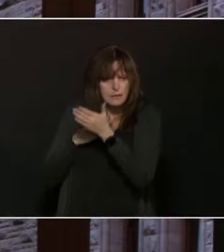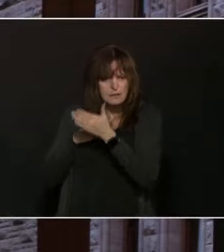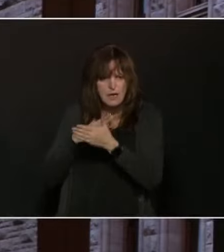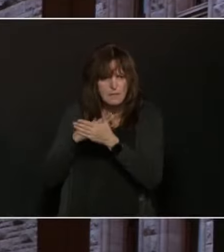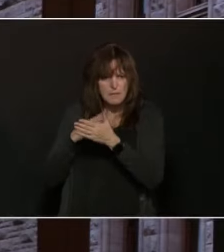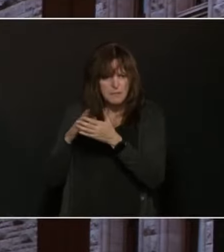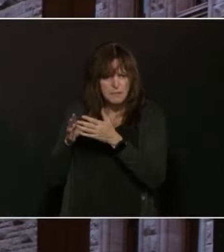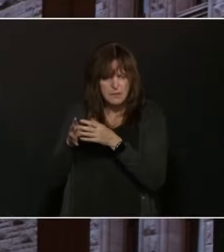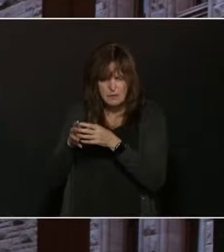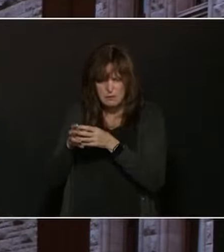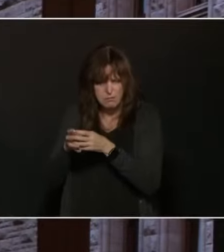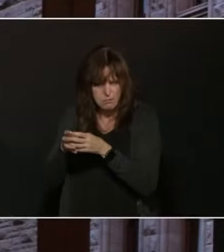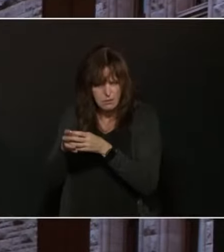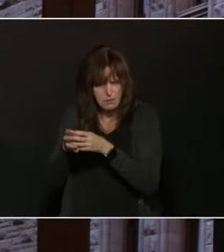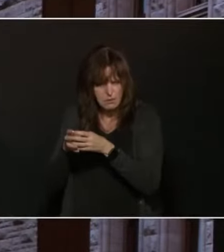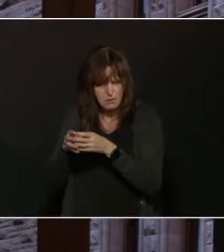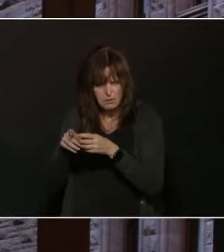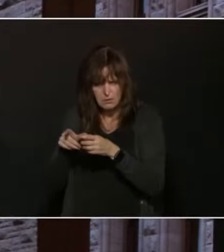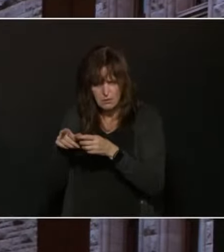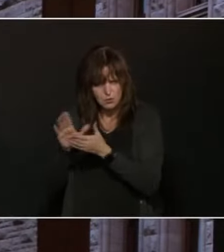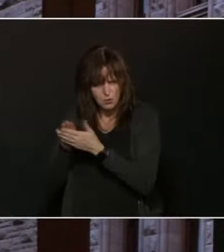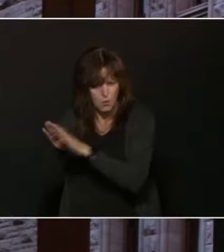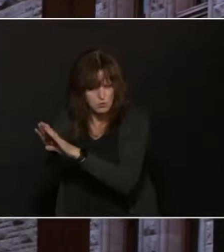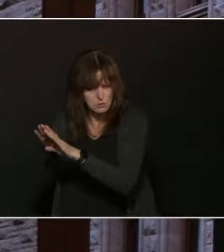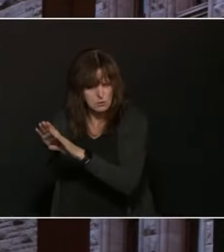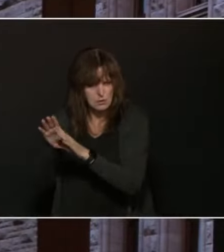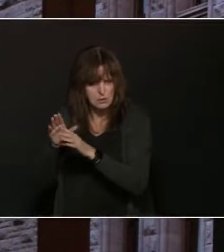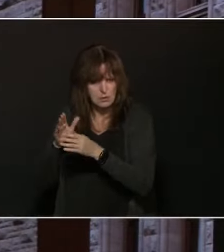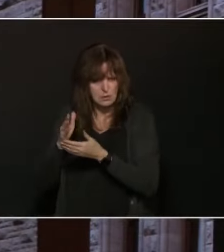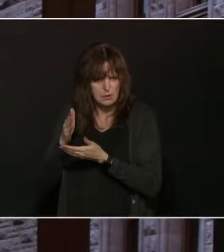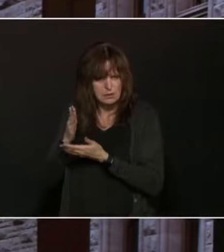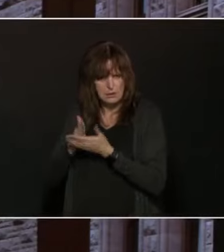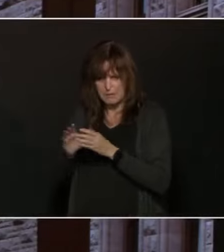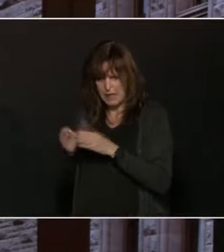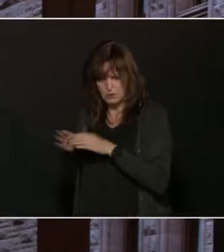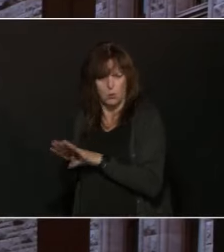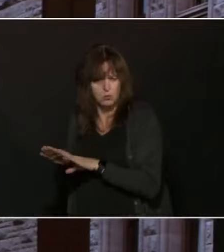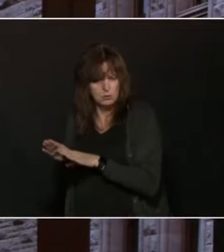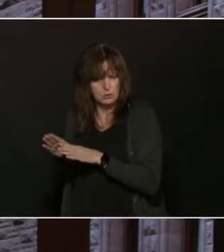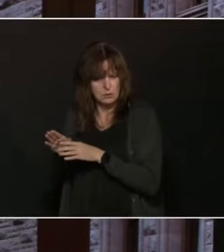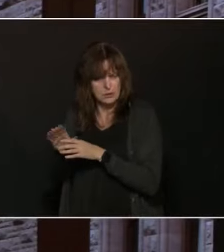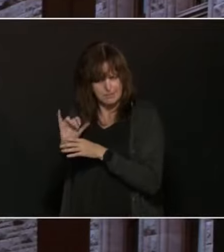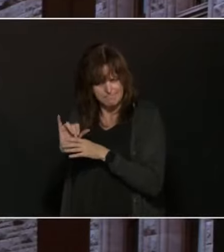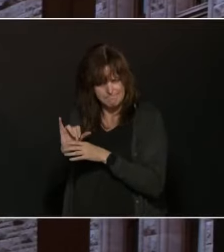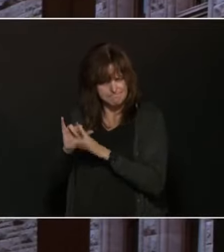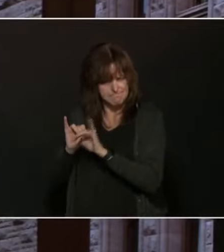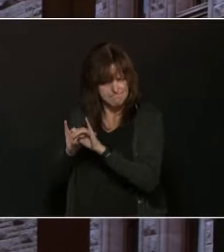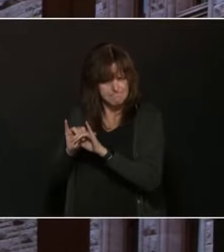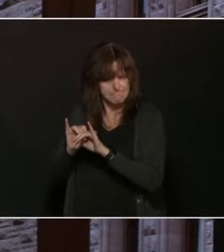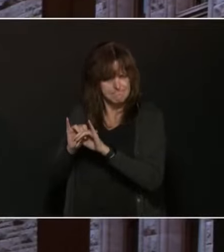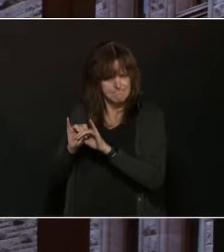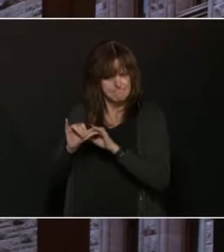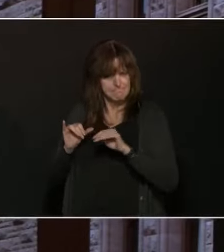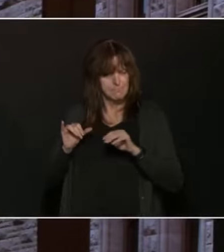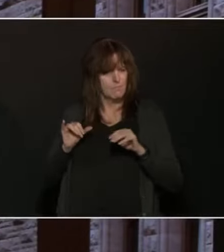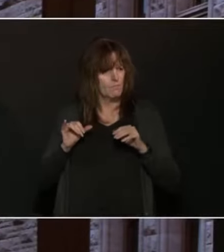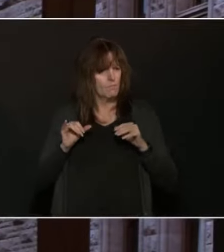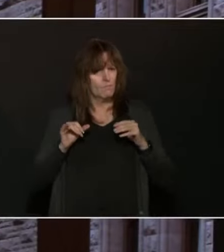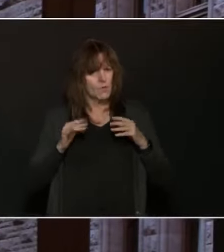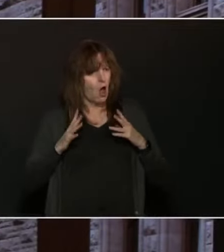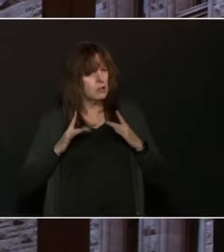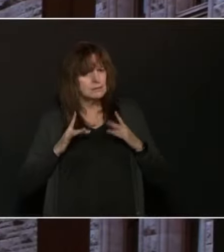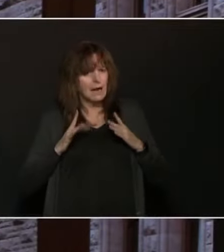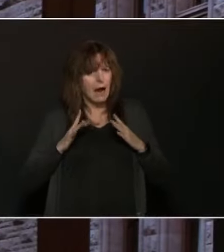closing at a higher rate than we'd seen before. During the holiday session there, where still young people did go forward and get tested, usually